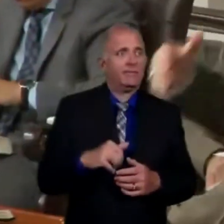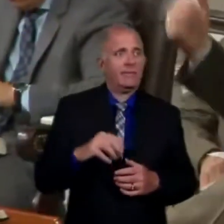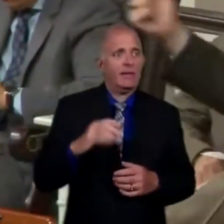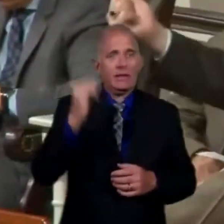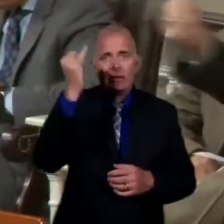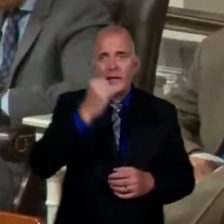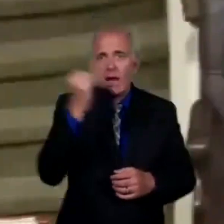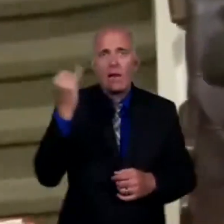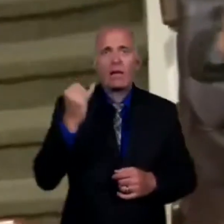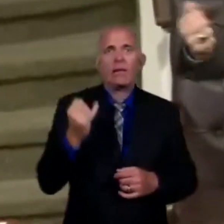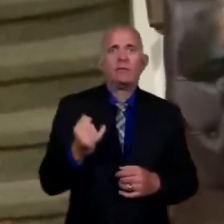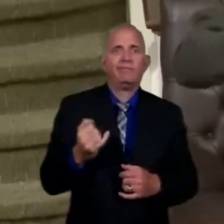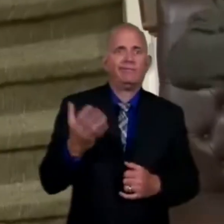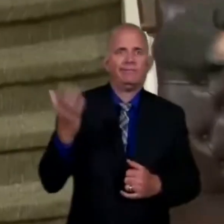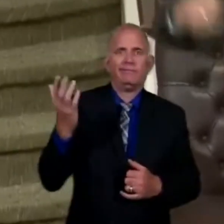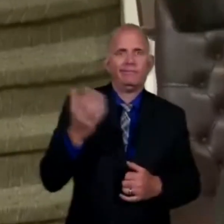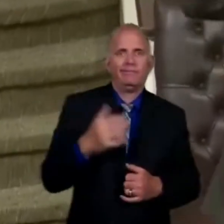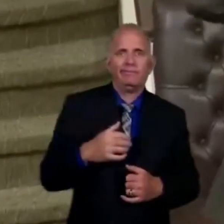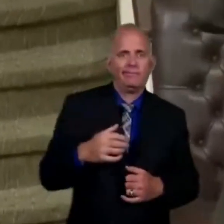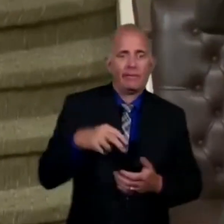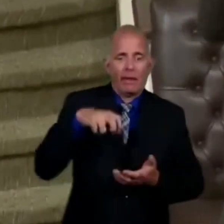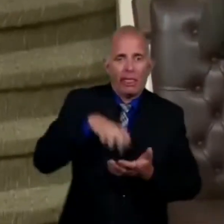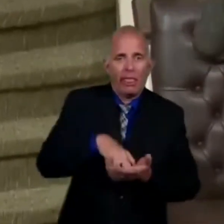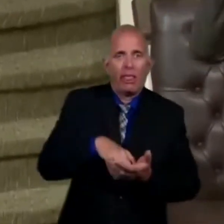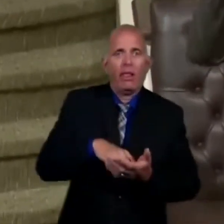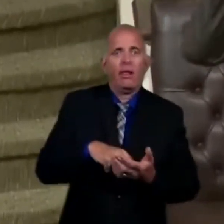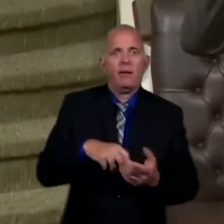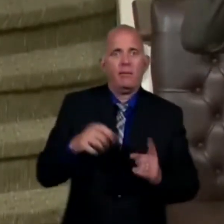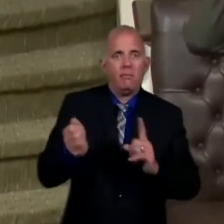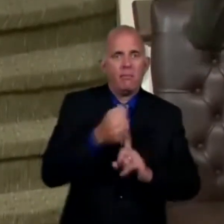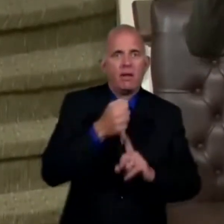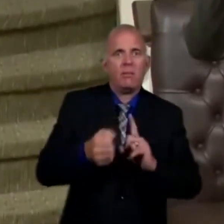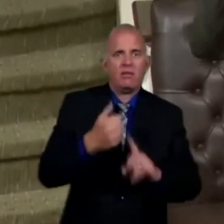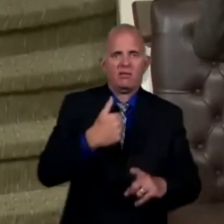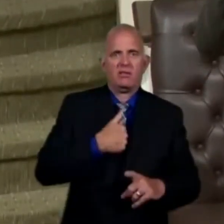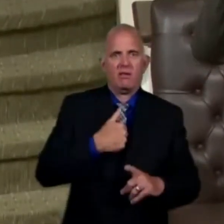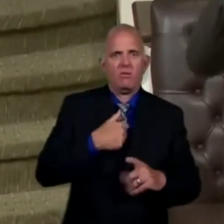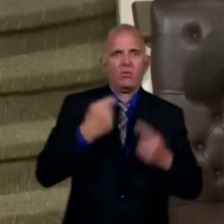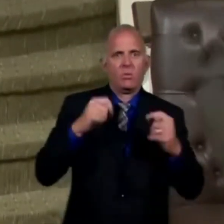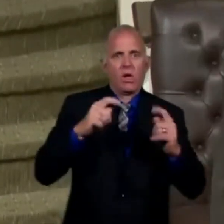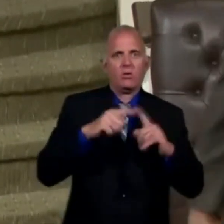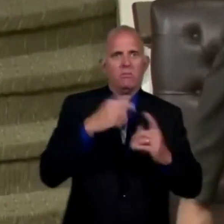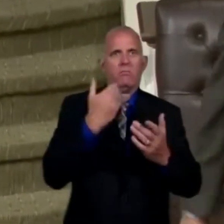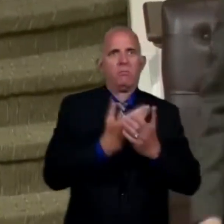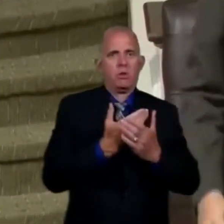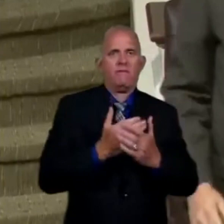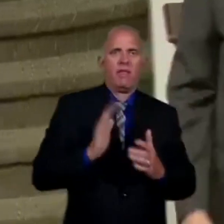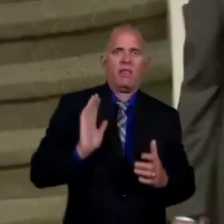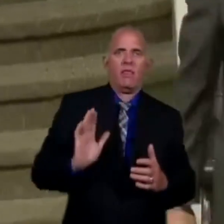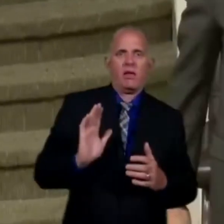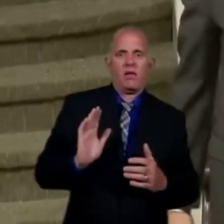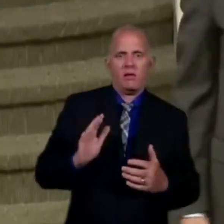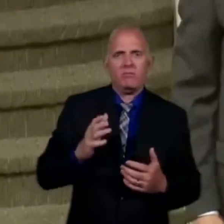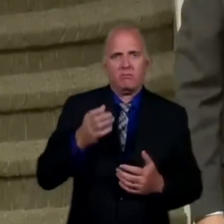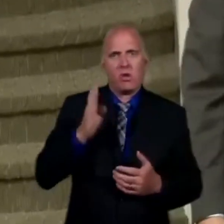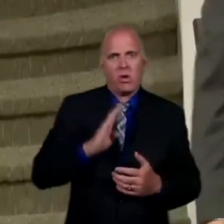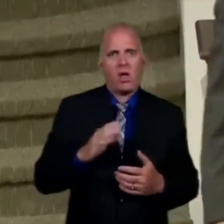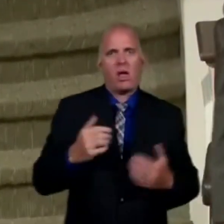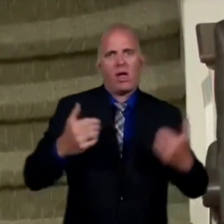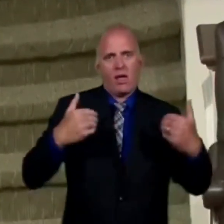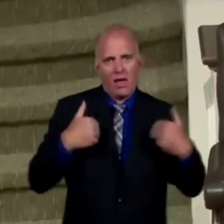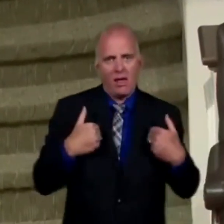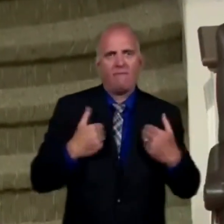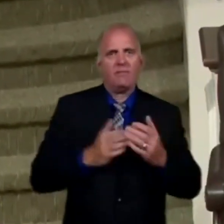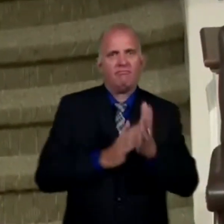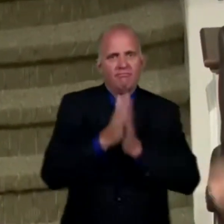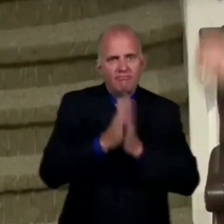and do whatever they can and beat themselves and try to prove to God. They have a zeal. And what's sad is that